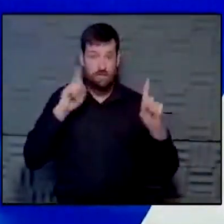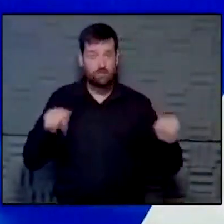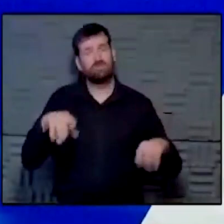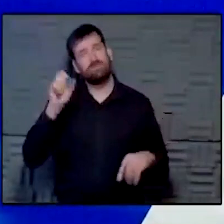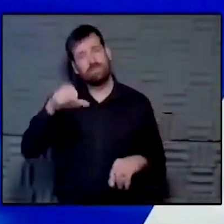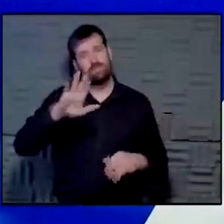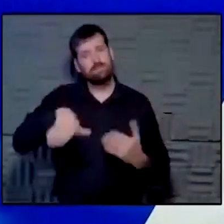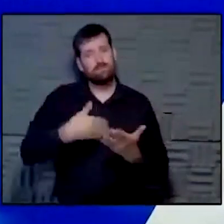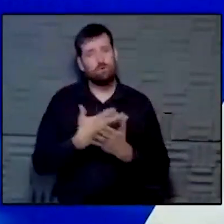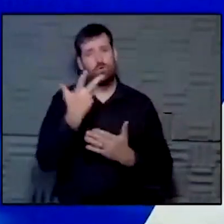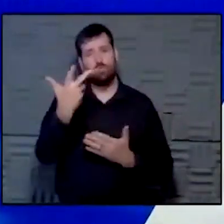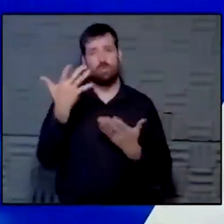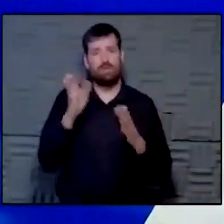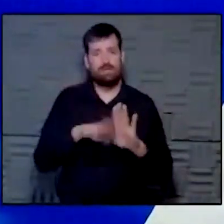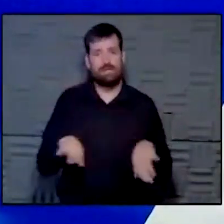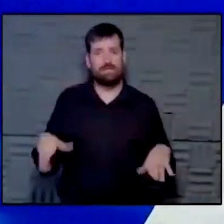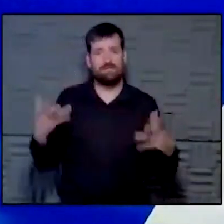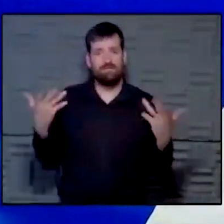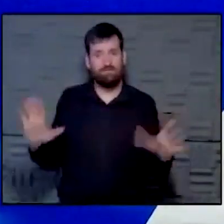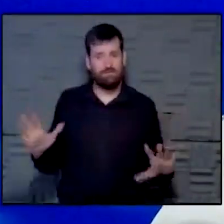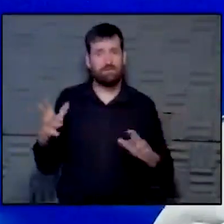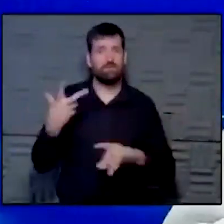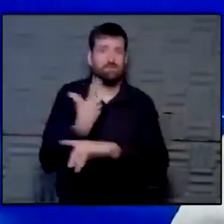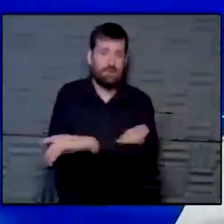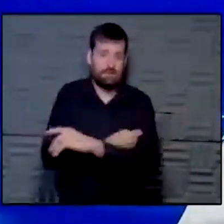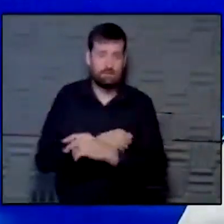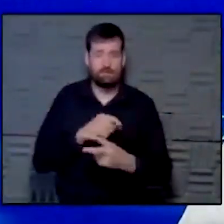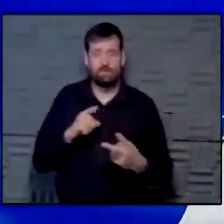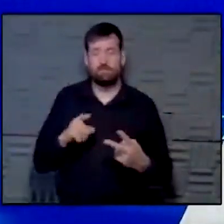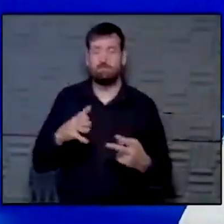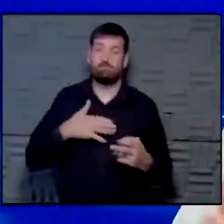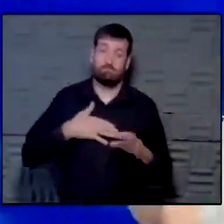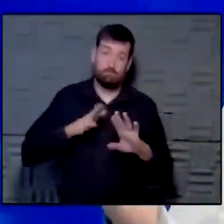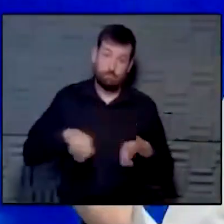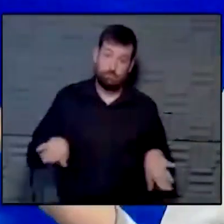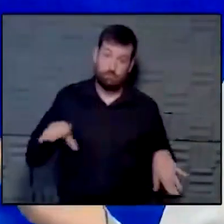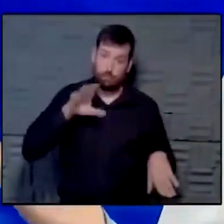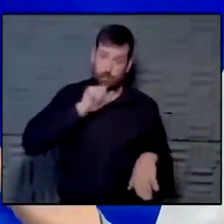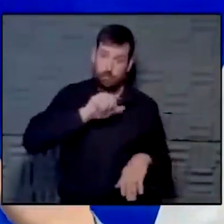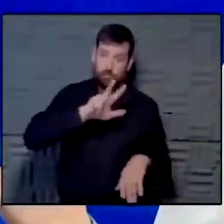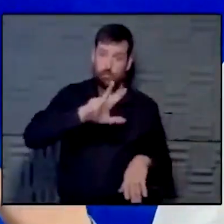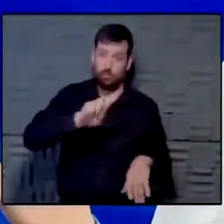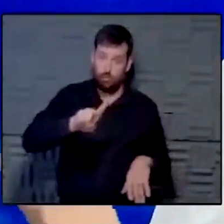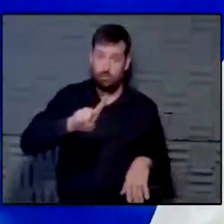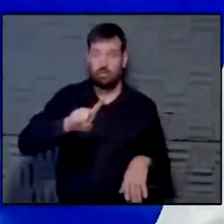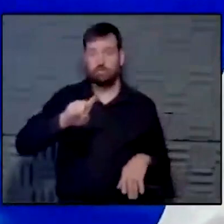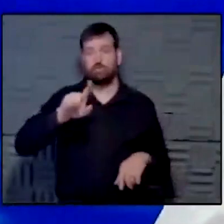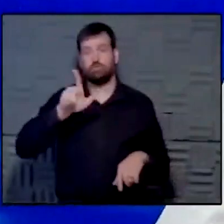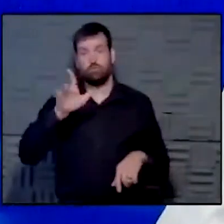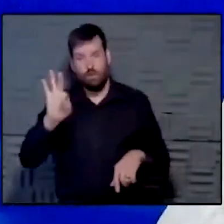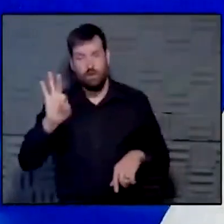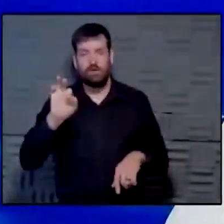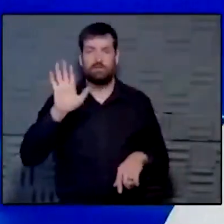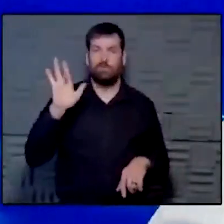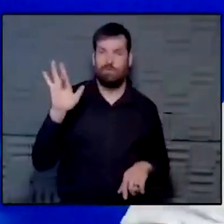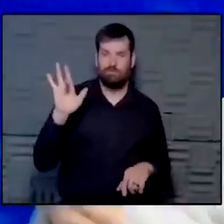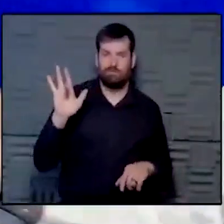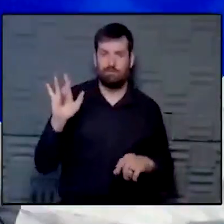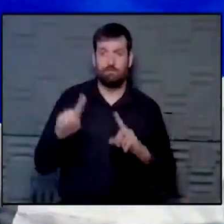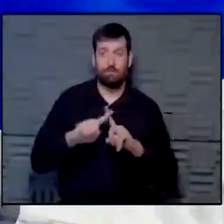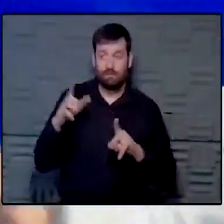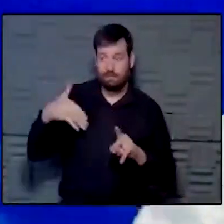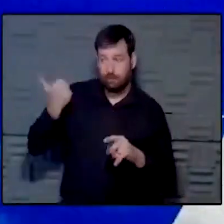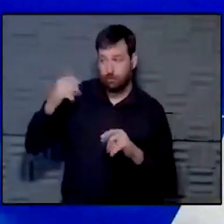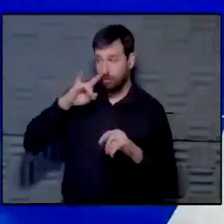All three of my kids have been vaccinated under the EUA. My children, though, are 31 and 29 and 25. So, but for